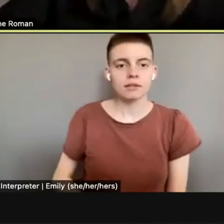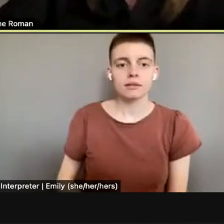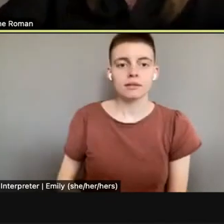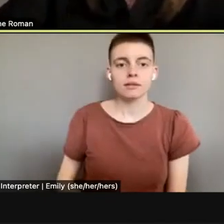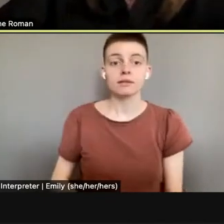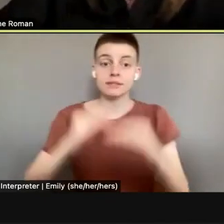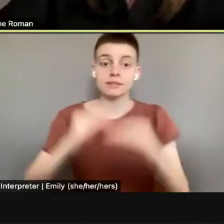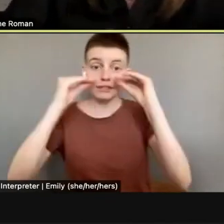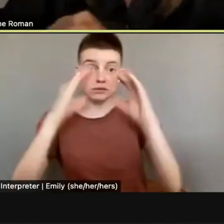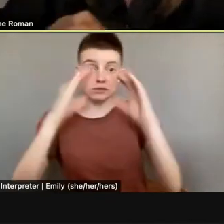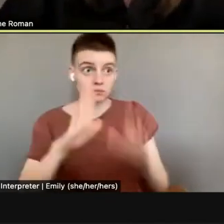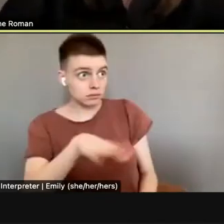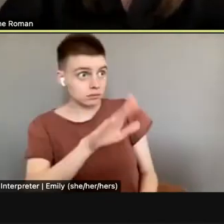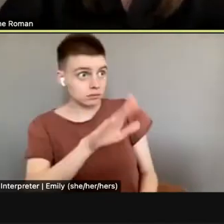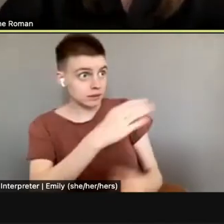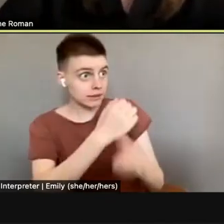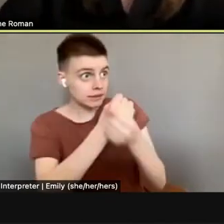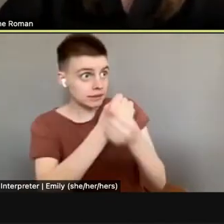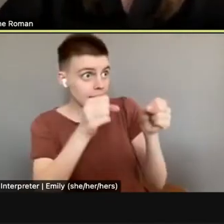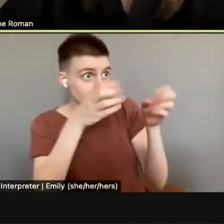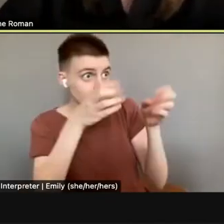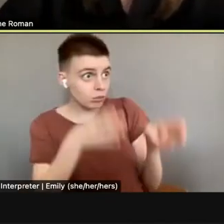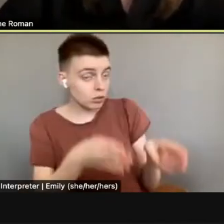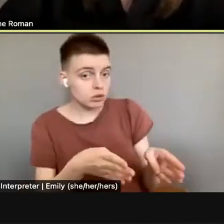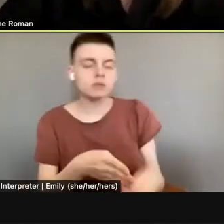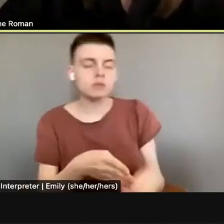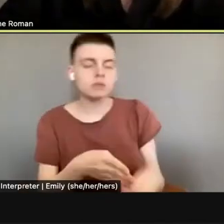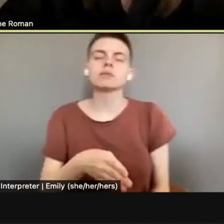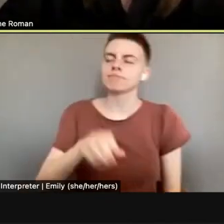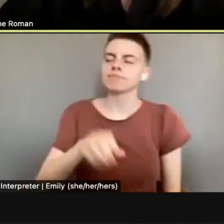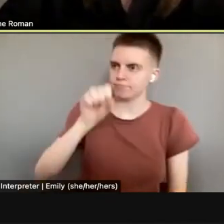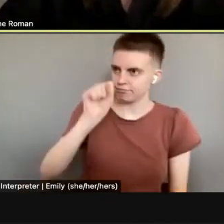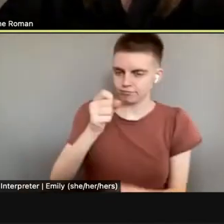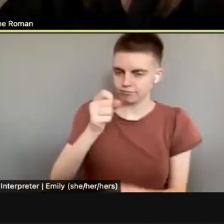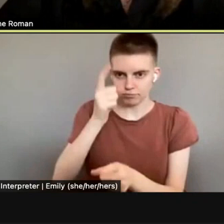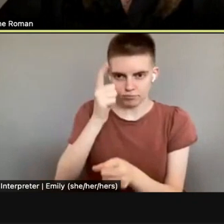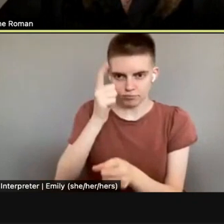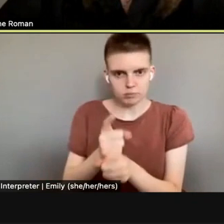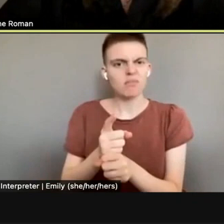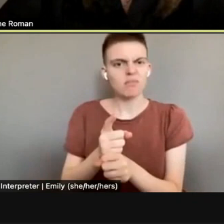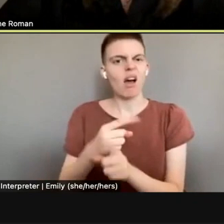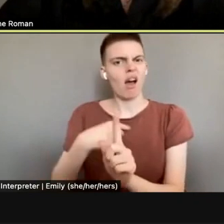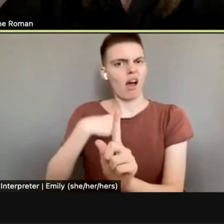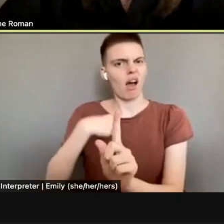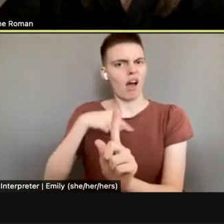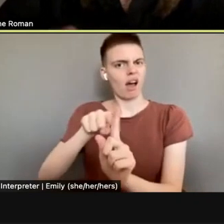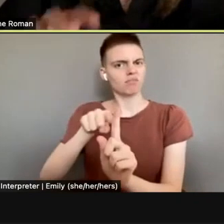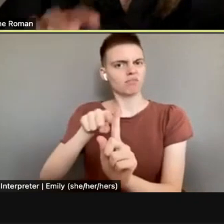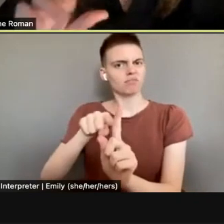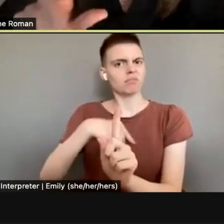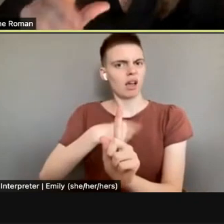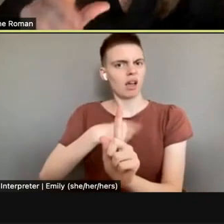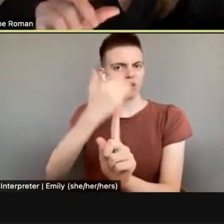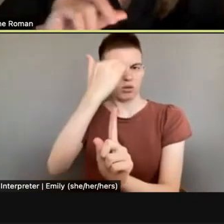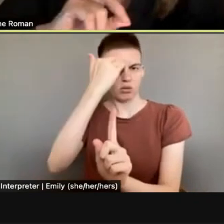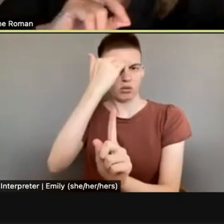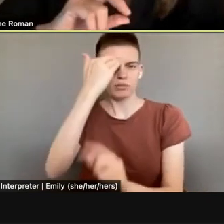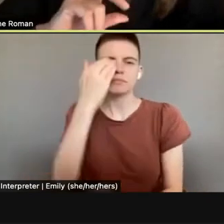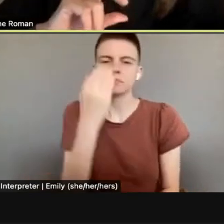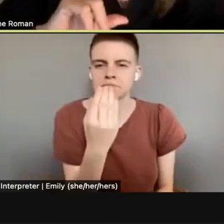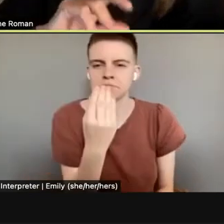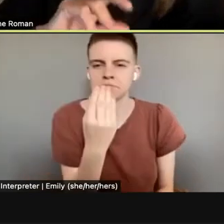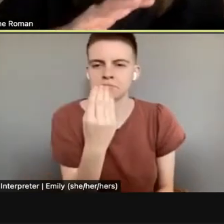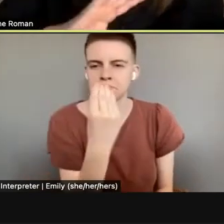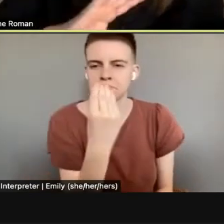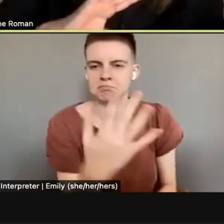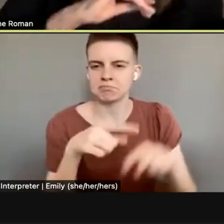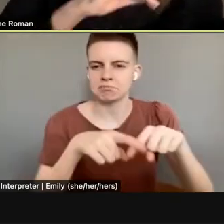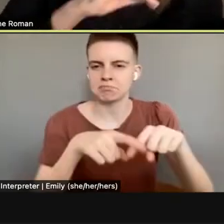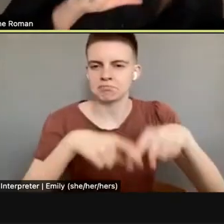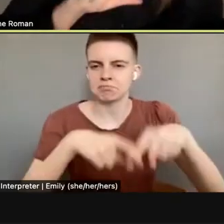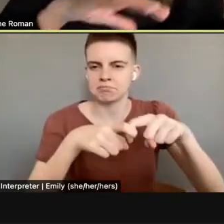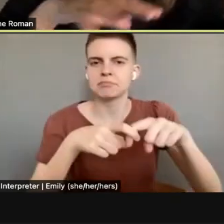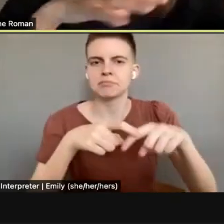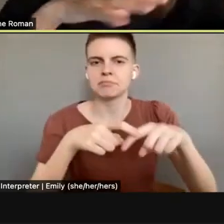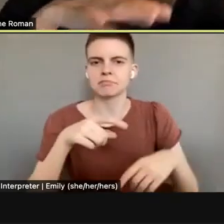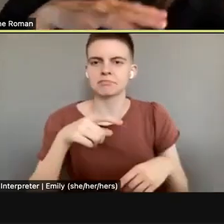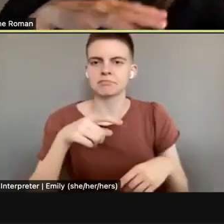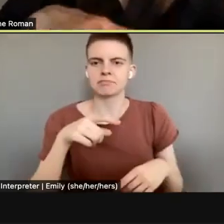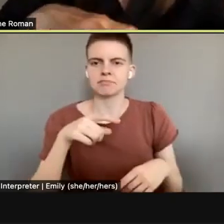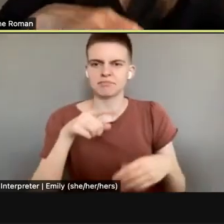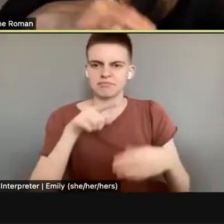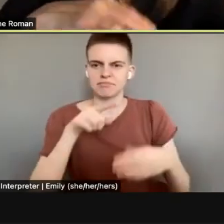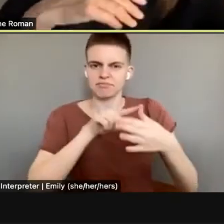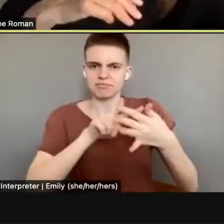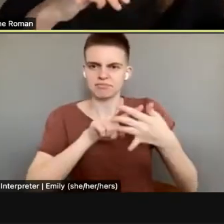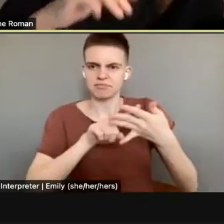person? They are a safe person. They are somebody that you know? It's somebody I know, so they are. Okay, at this point, I just want to say, I think